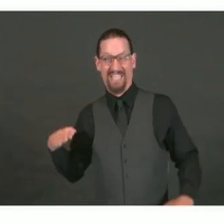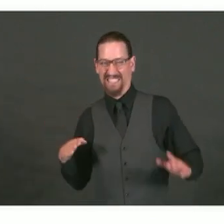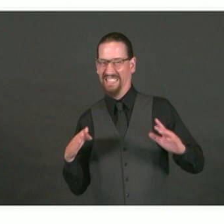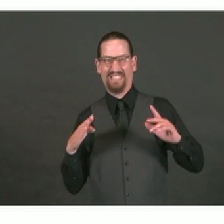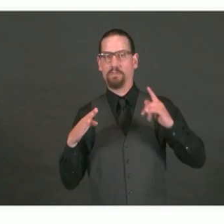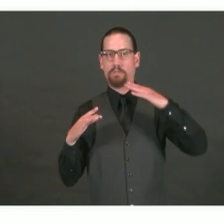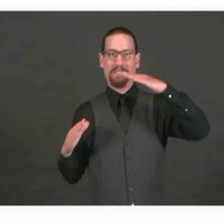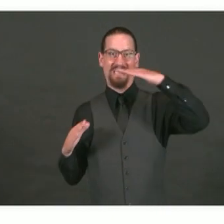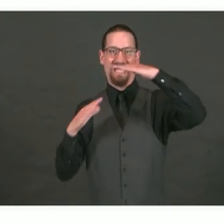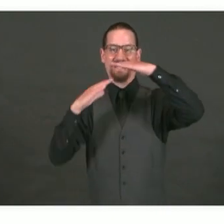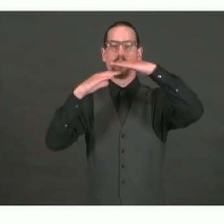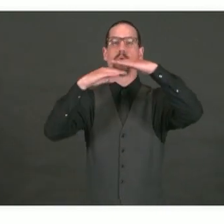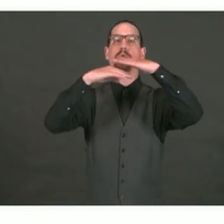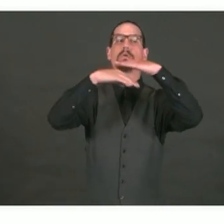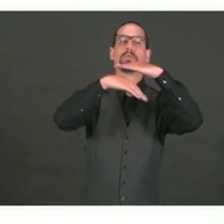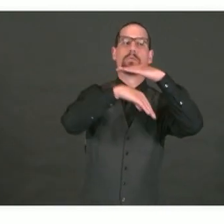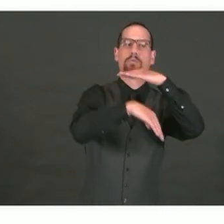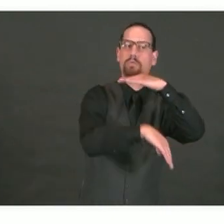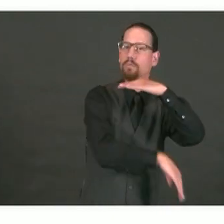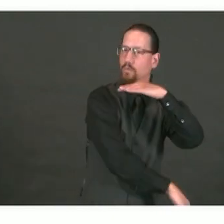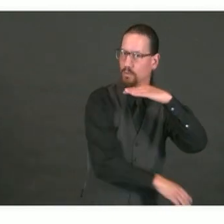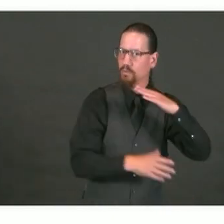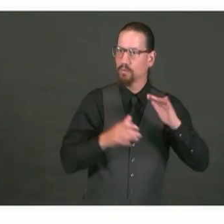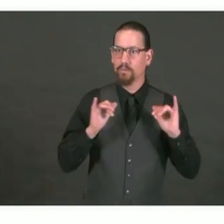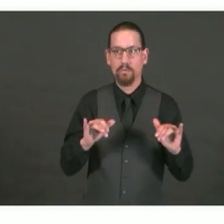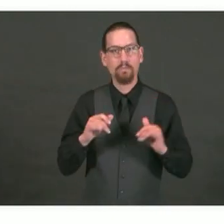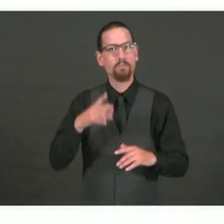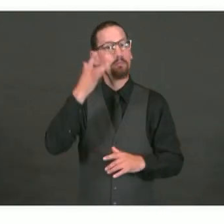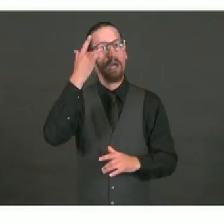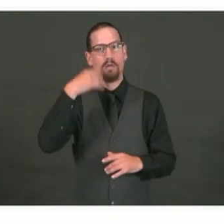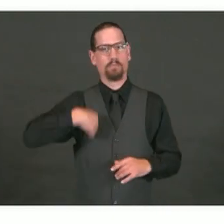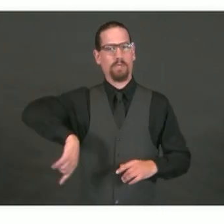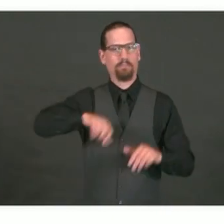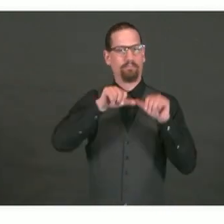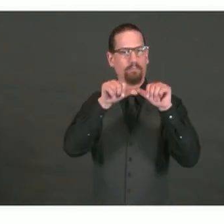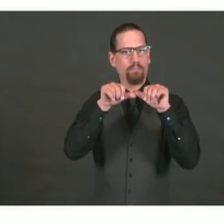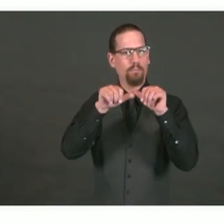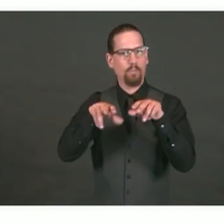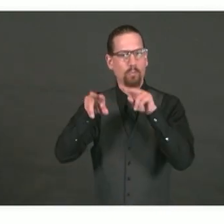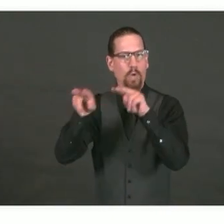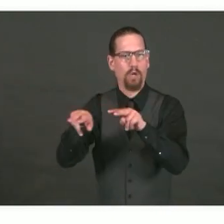Remember, we keep our eye firmly on hospitalizations because that's a fact.